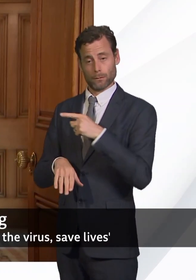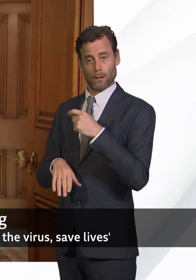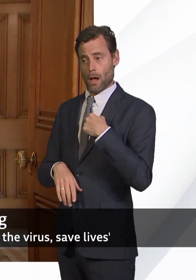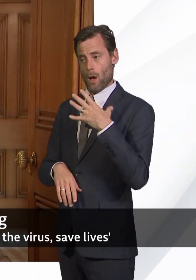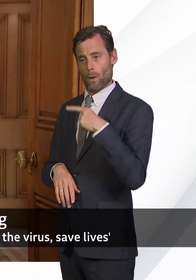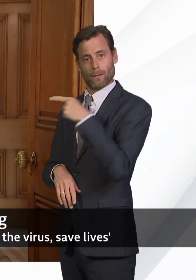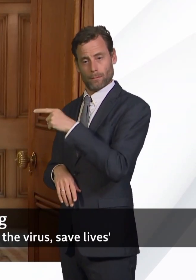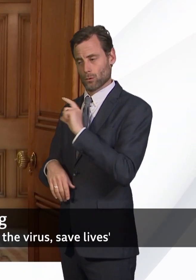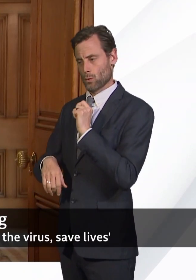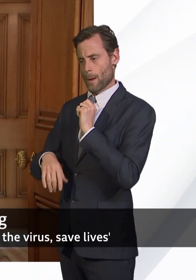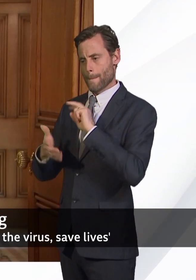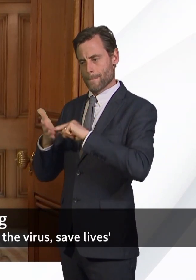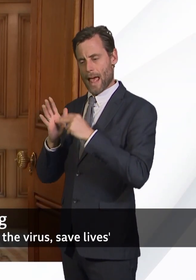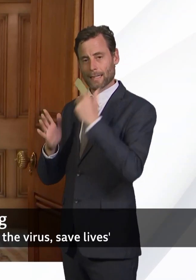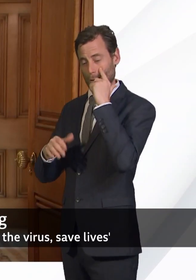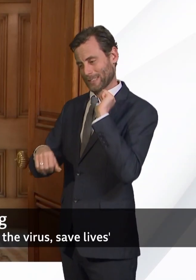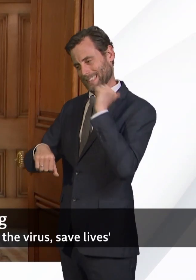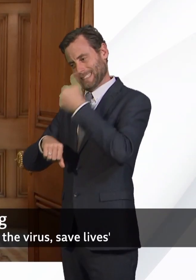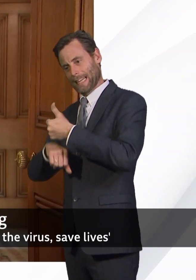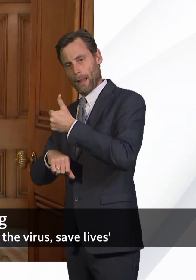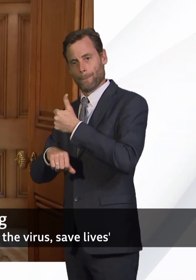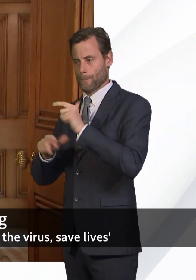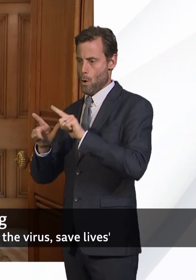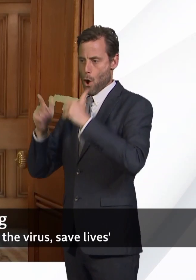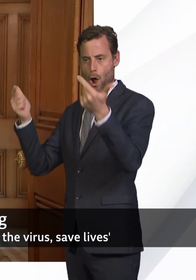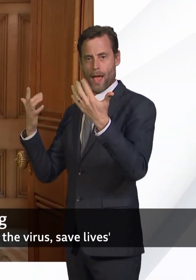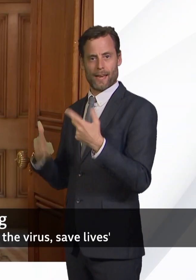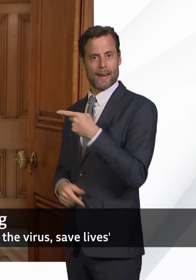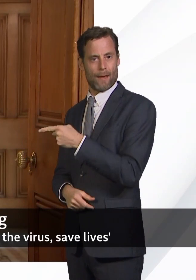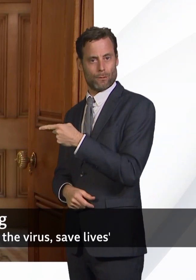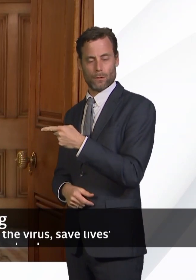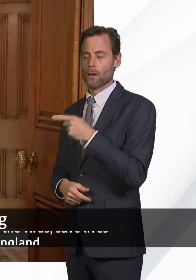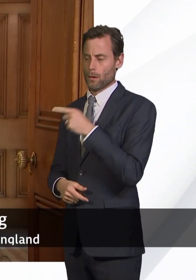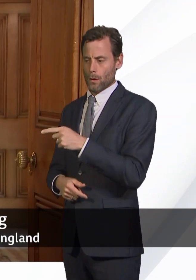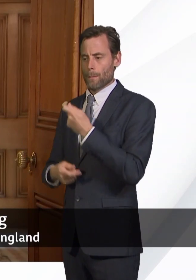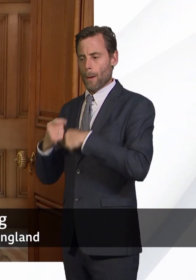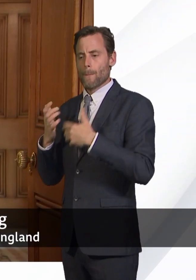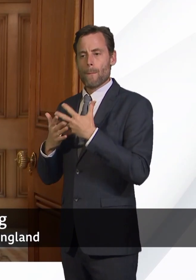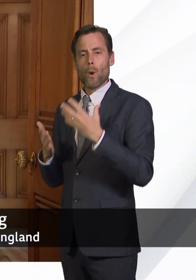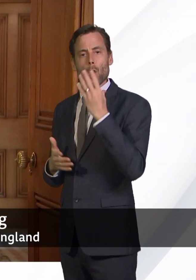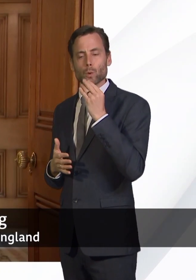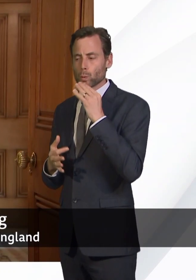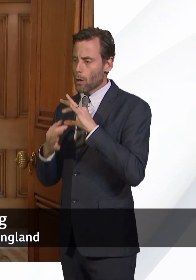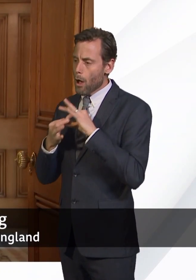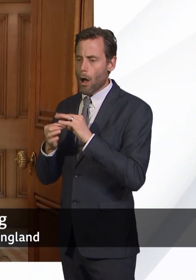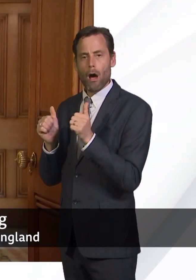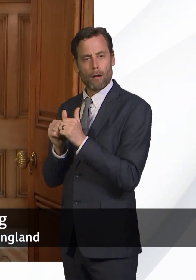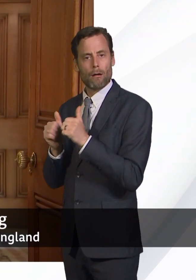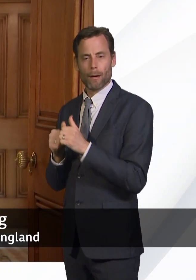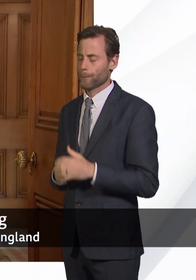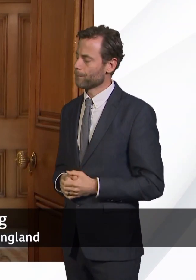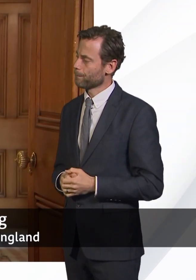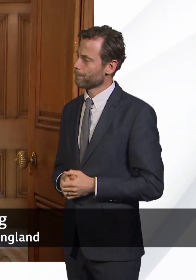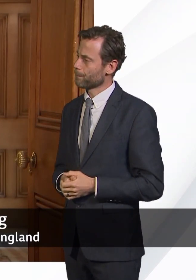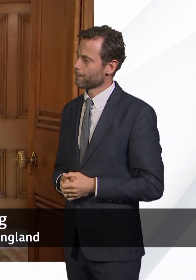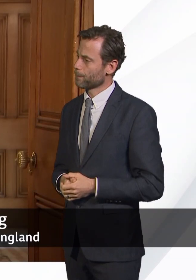can resume and be made more permanently accessible and user-friendly. This is the most